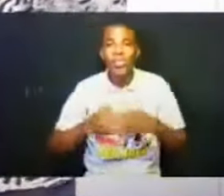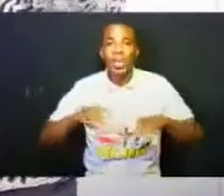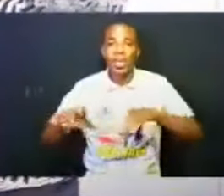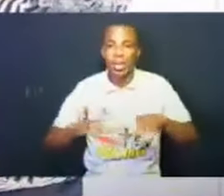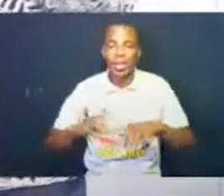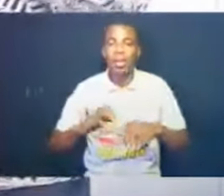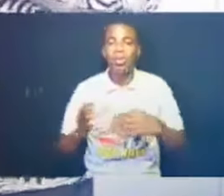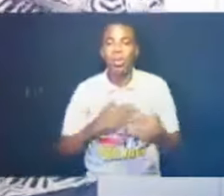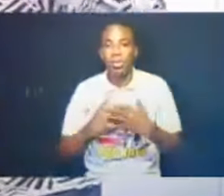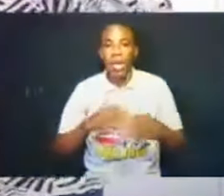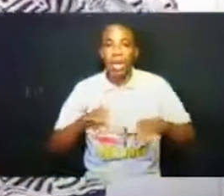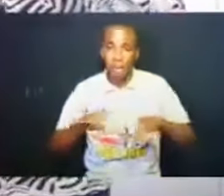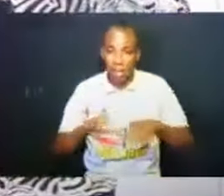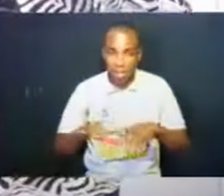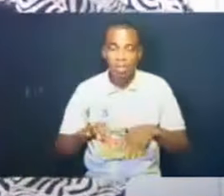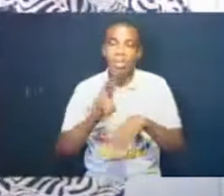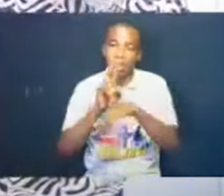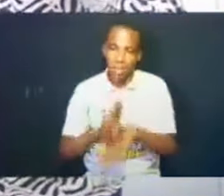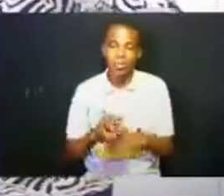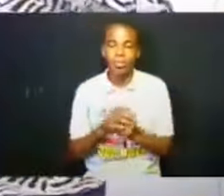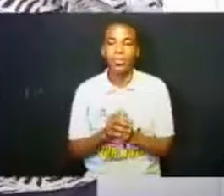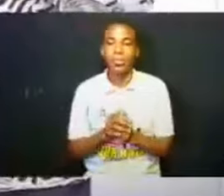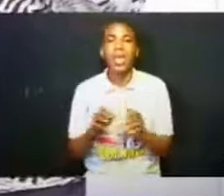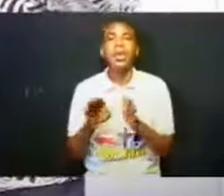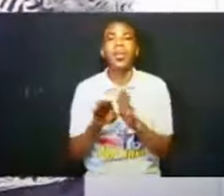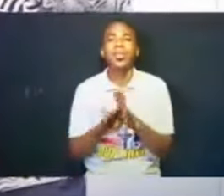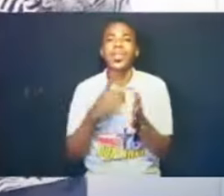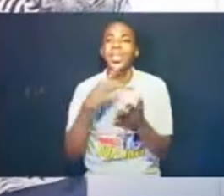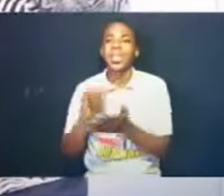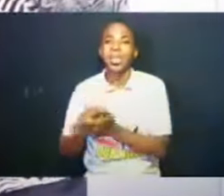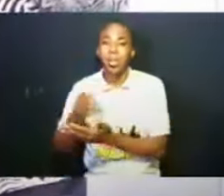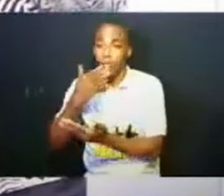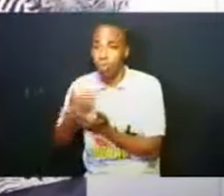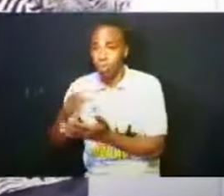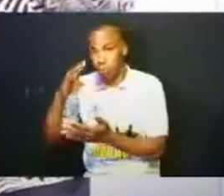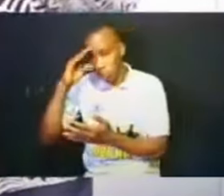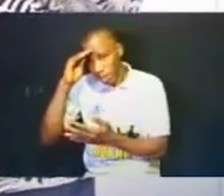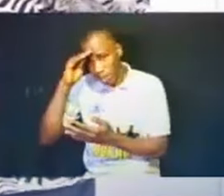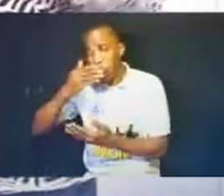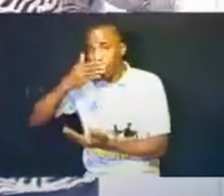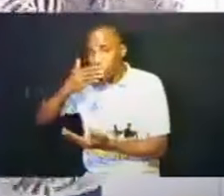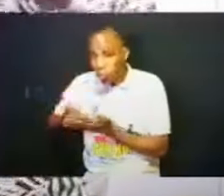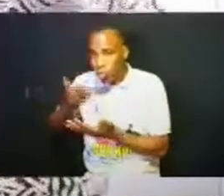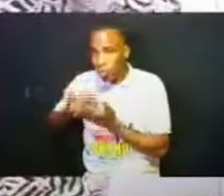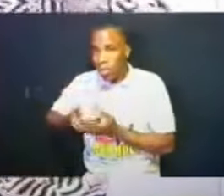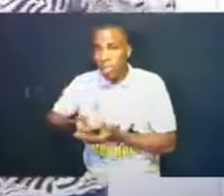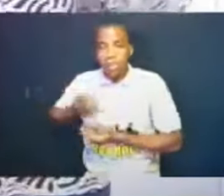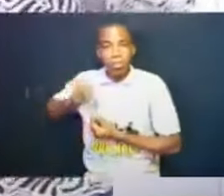A good man brings good things out of the good stored up in him.